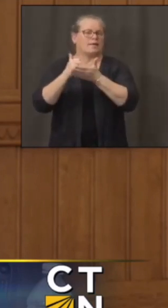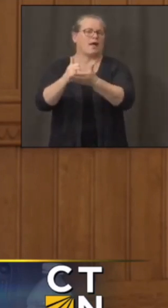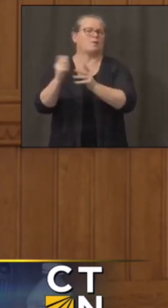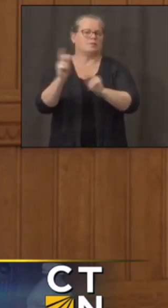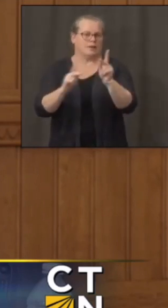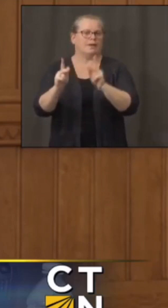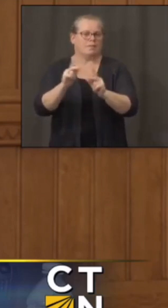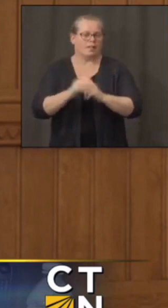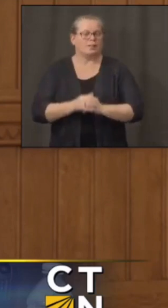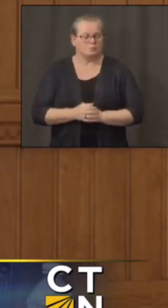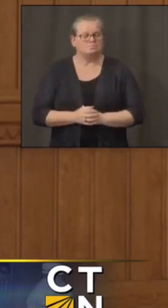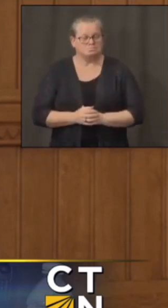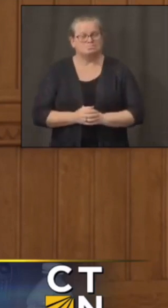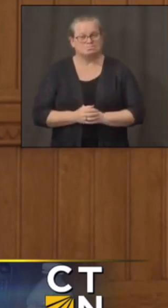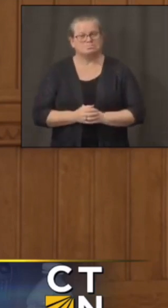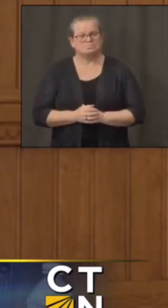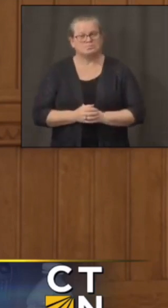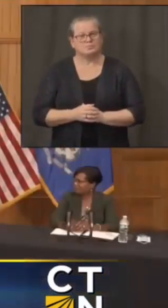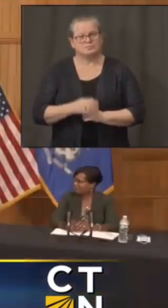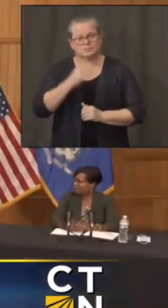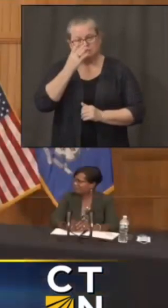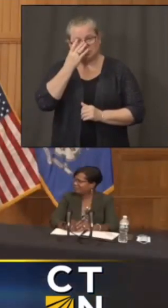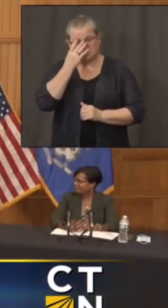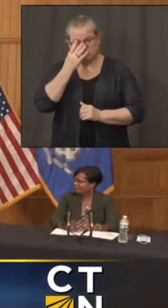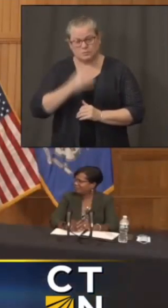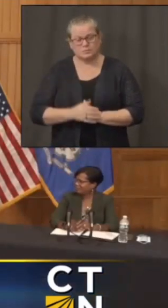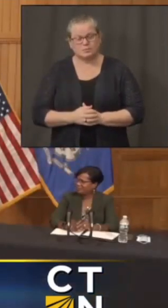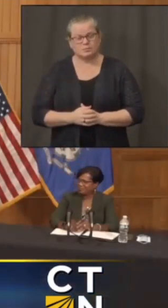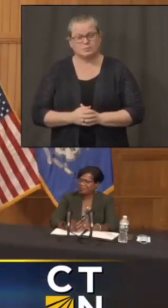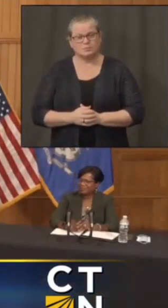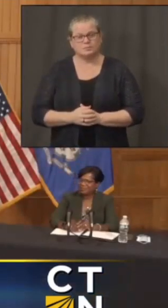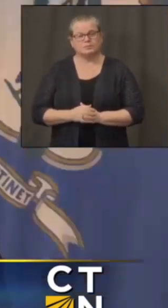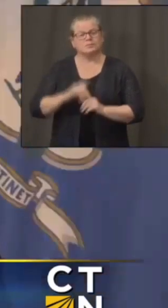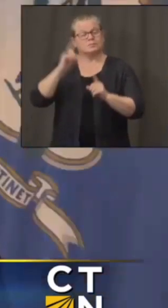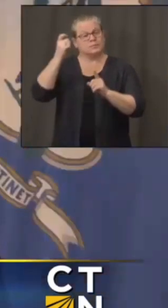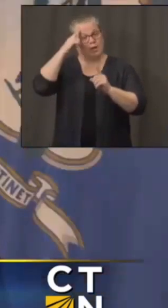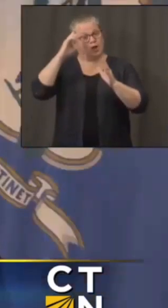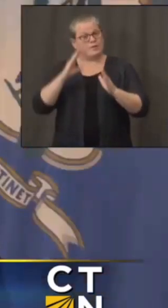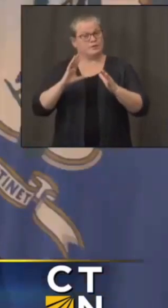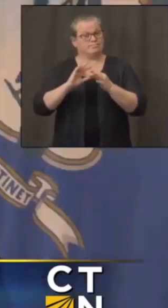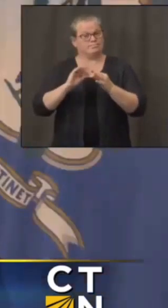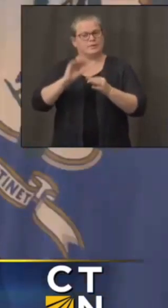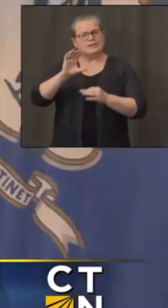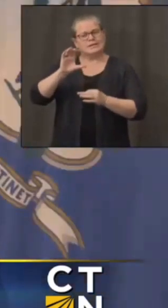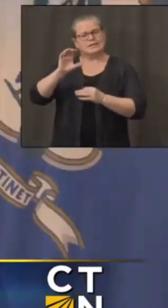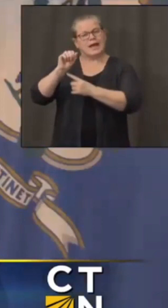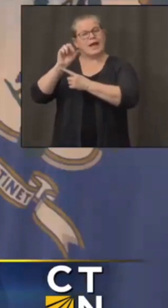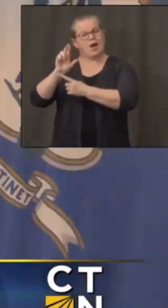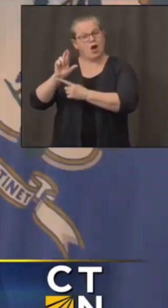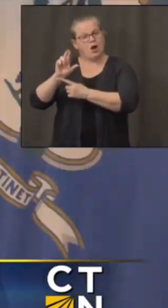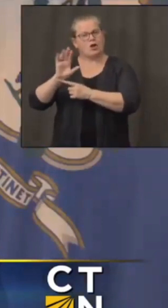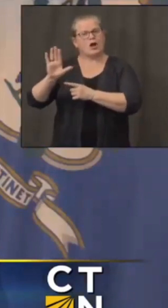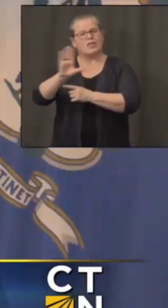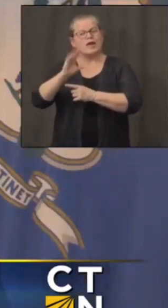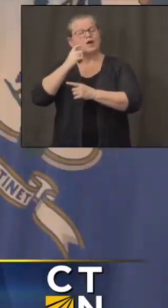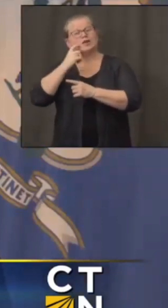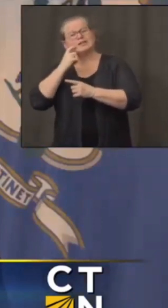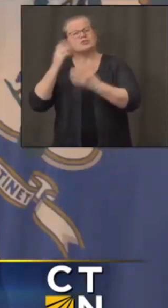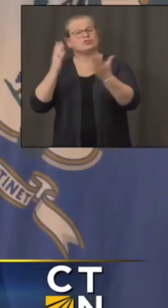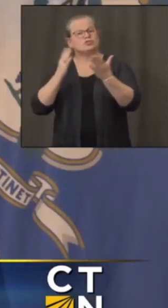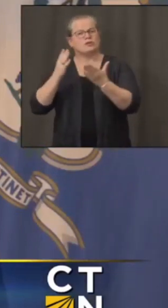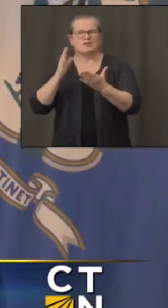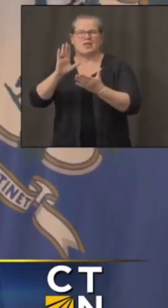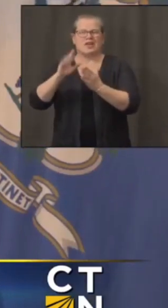COVID. Yeah, CCAR, the addiction services, I think their demand is up about 20%. The